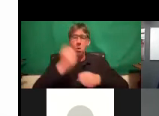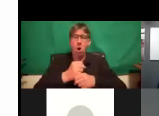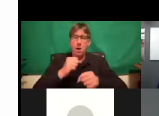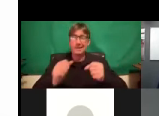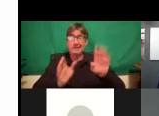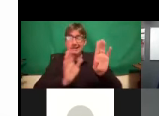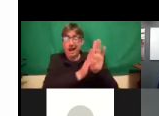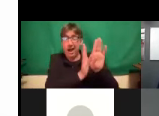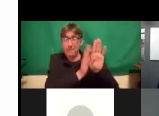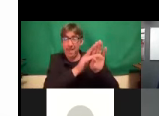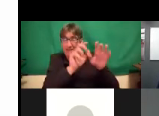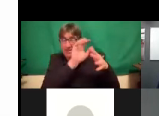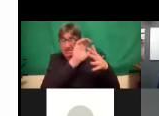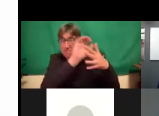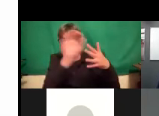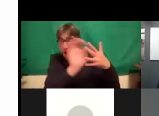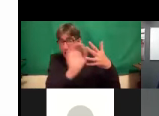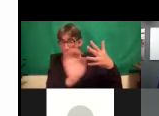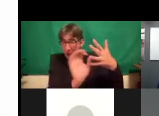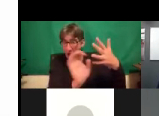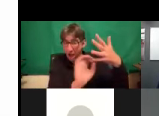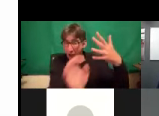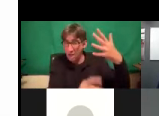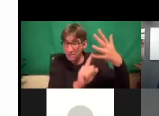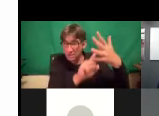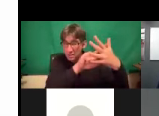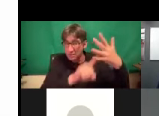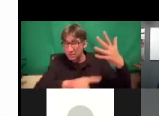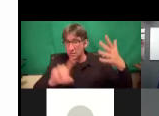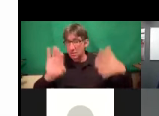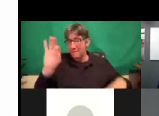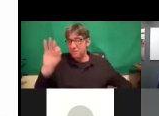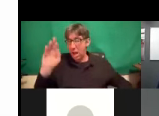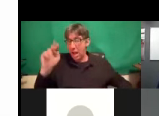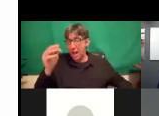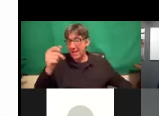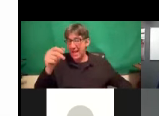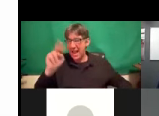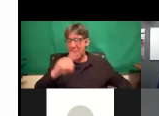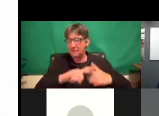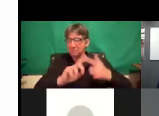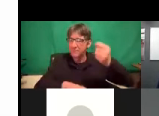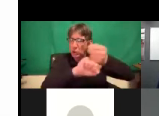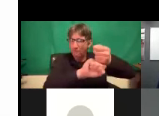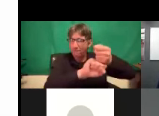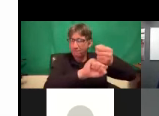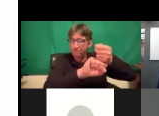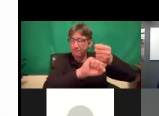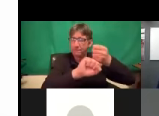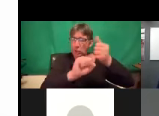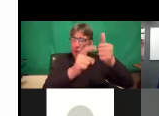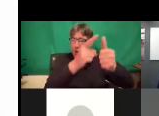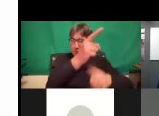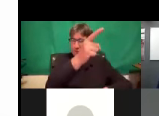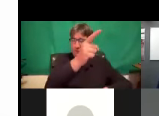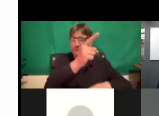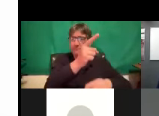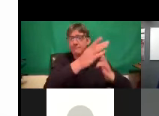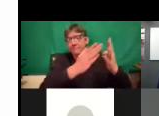box. And that essentially is the Forging Ahead framework that we walked through with the public and the board last